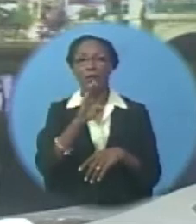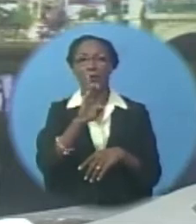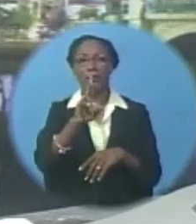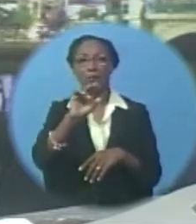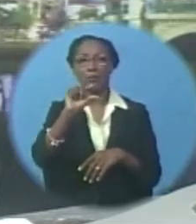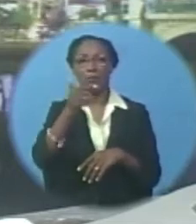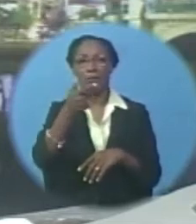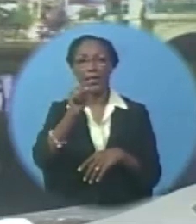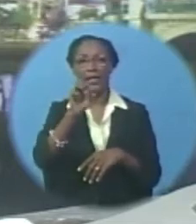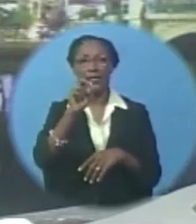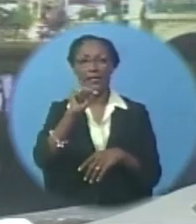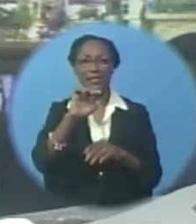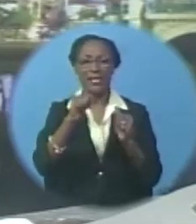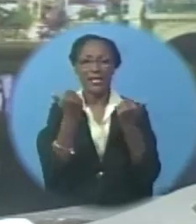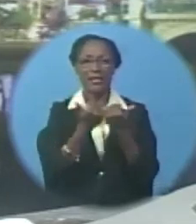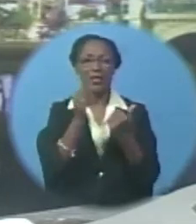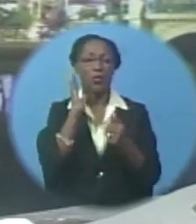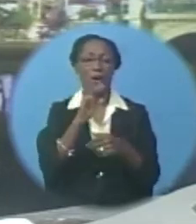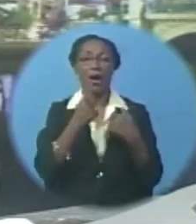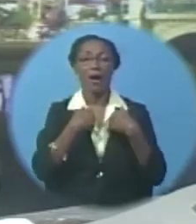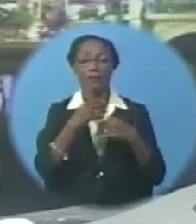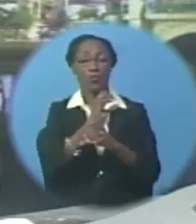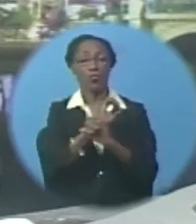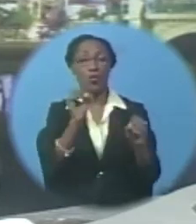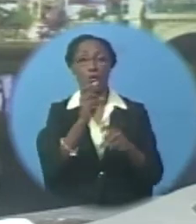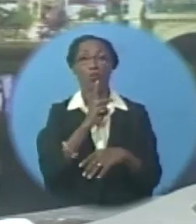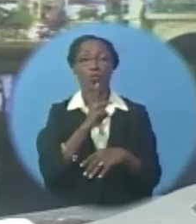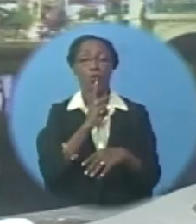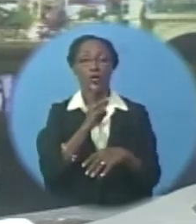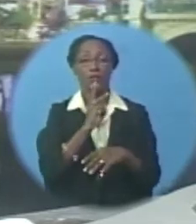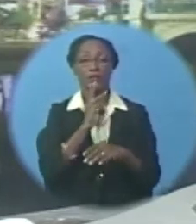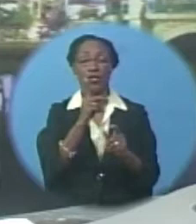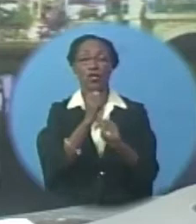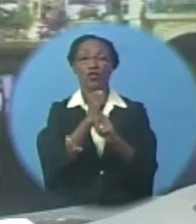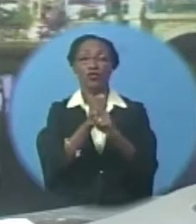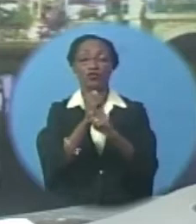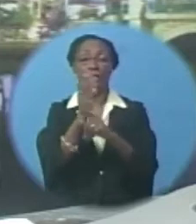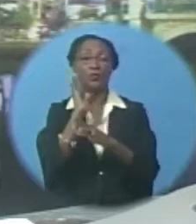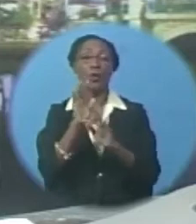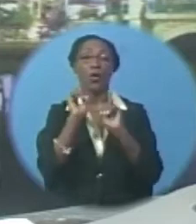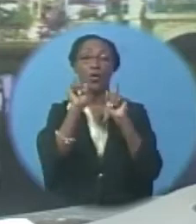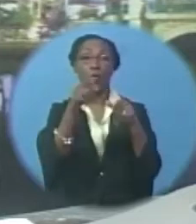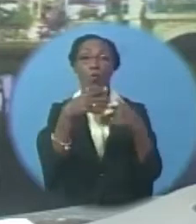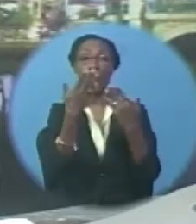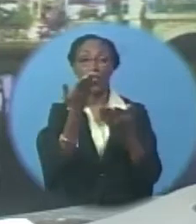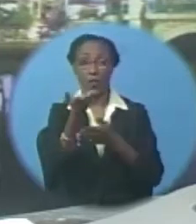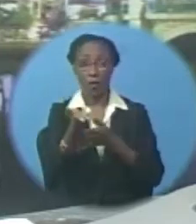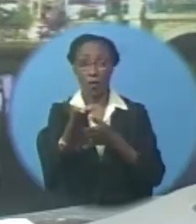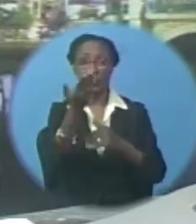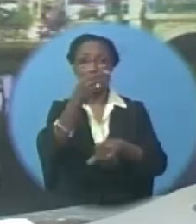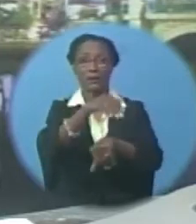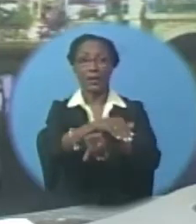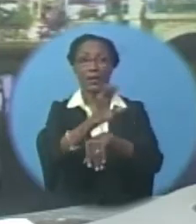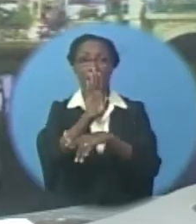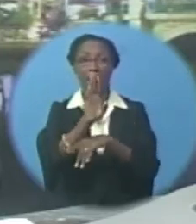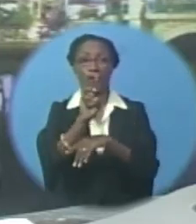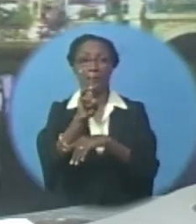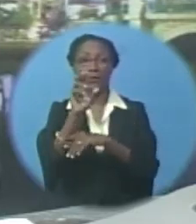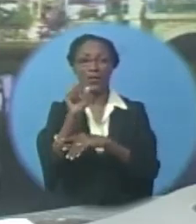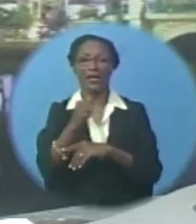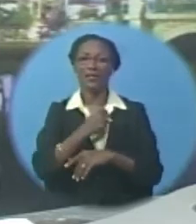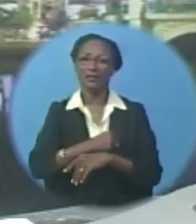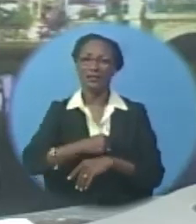outages. Water tankers will be dispatched in that area to assist residents tonight. The BWA apologizes for